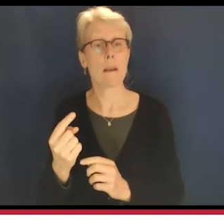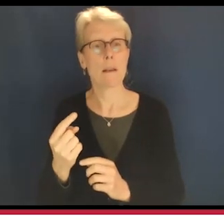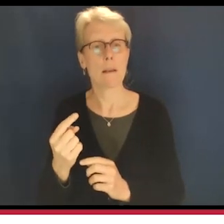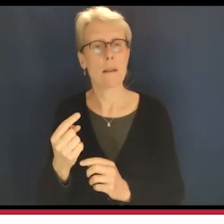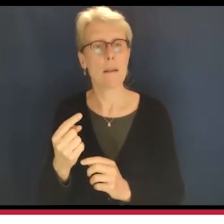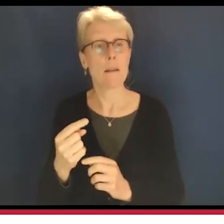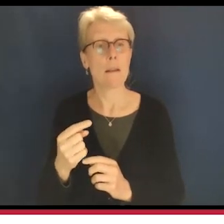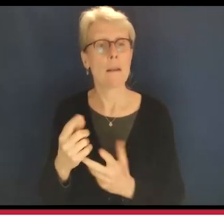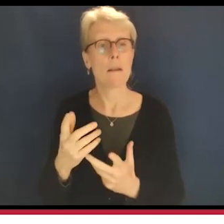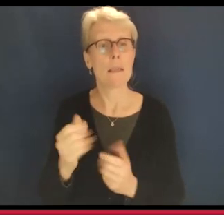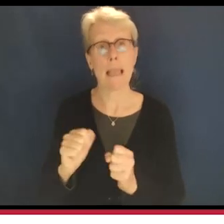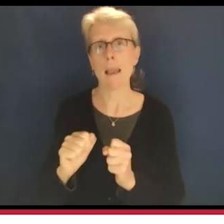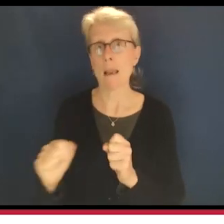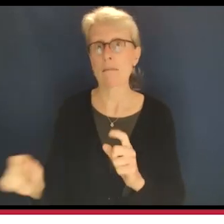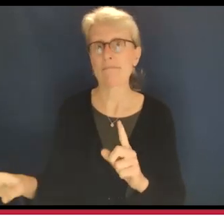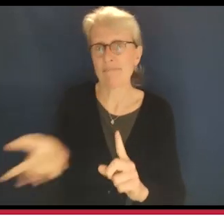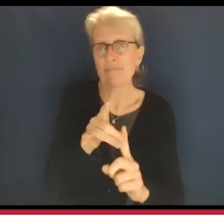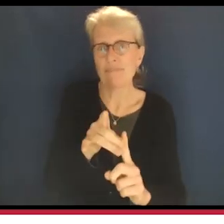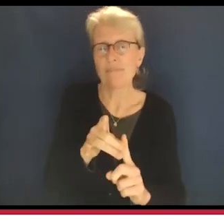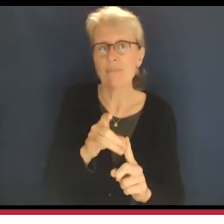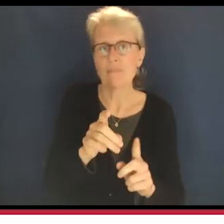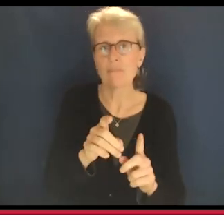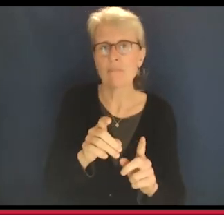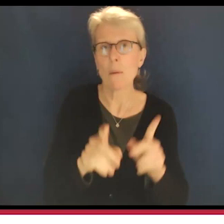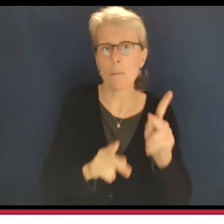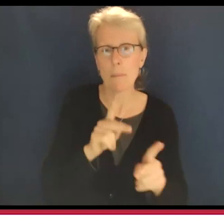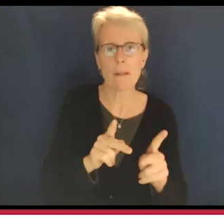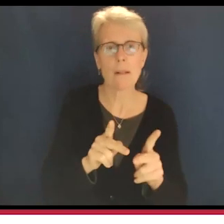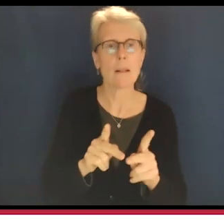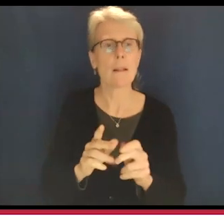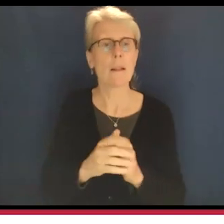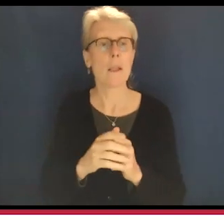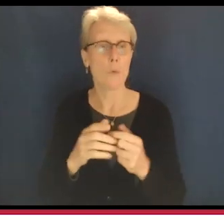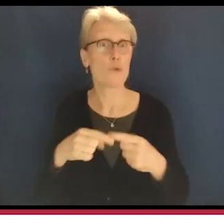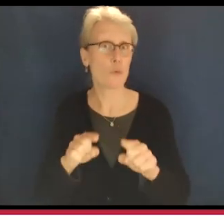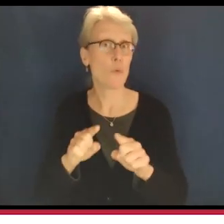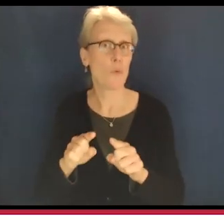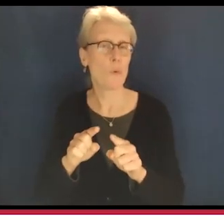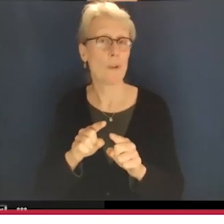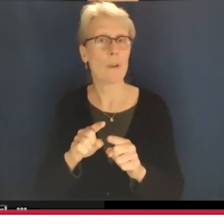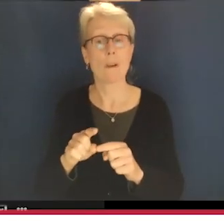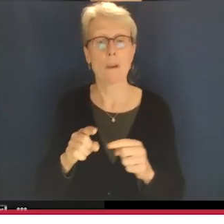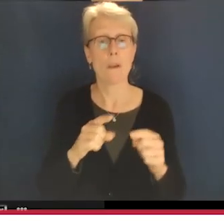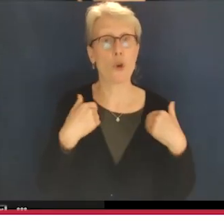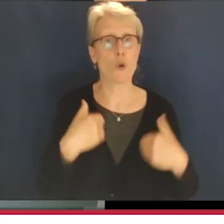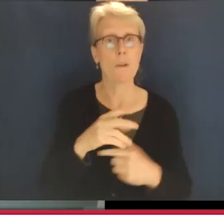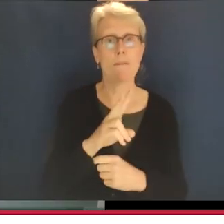to be able to infect humans, which was discovered during a human virus outbreak, so not through